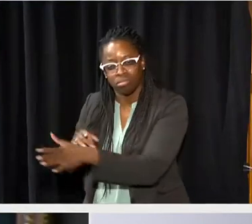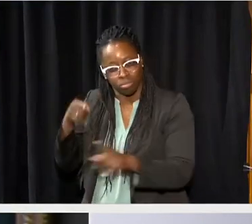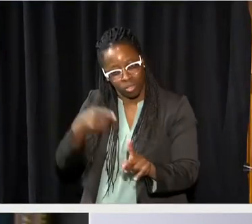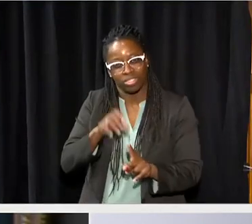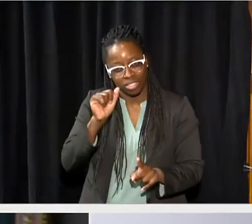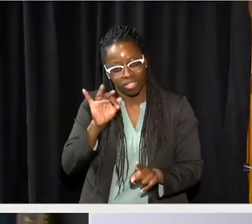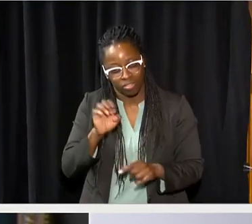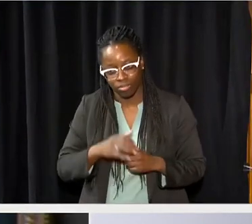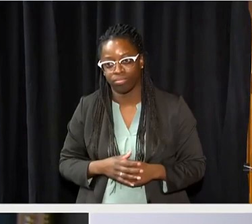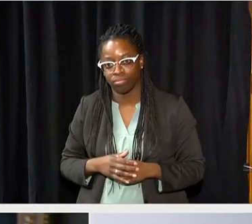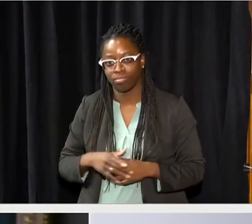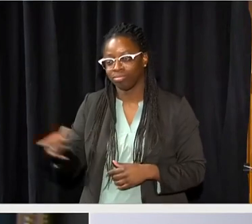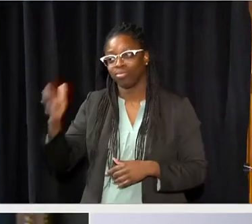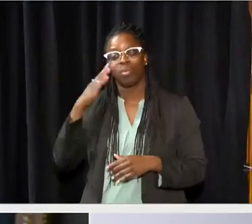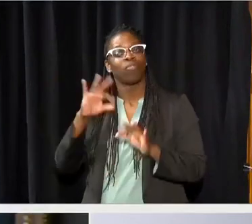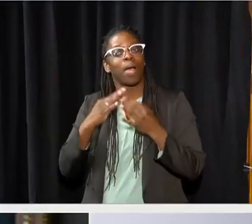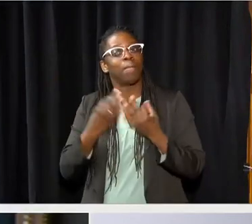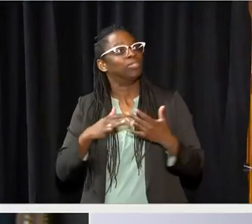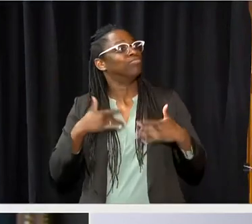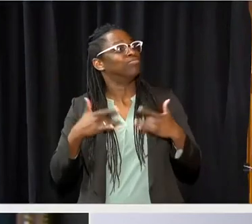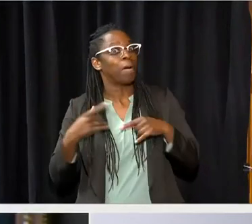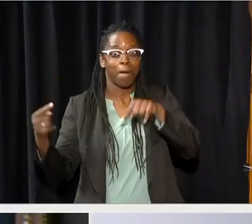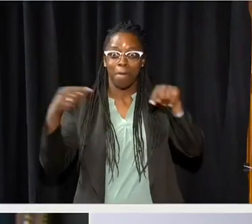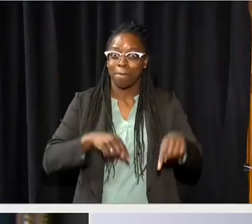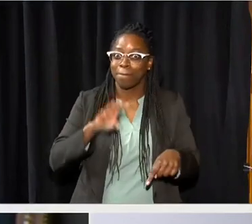Pride event right here at the State House,